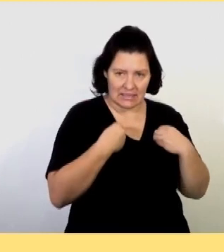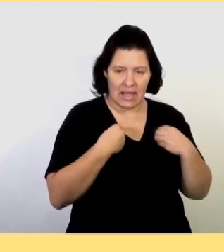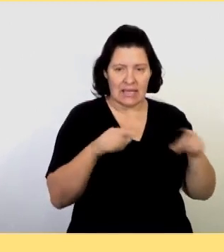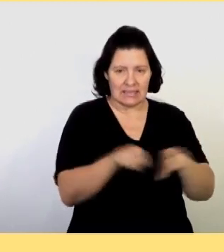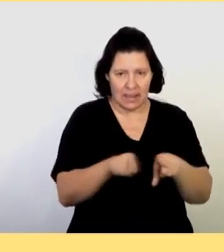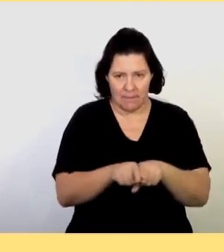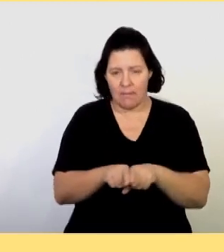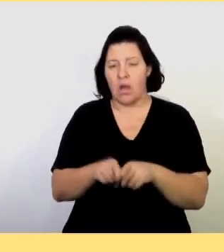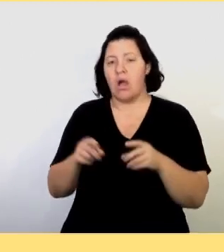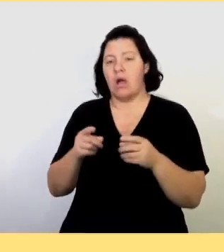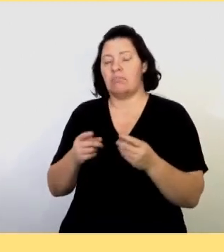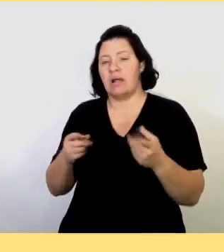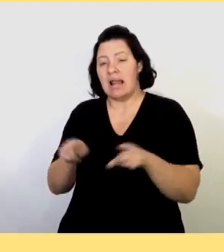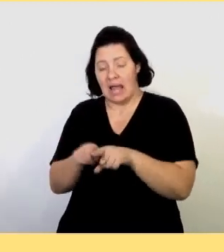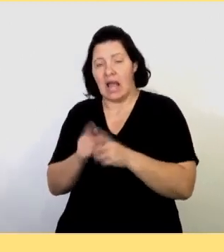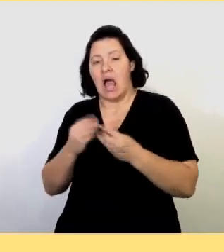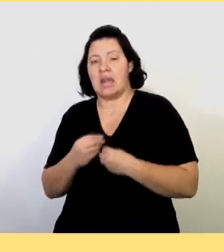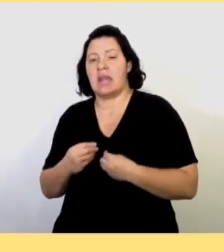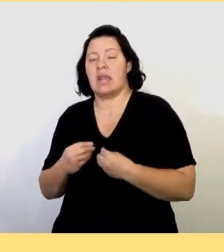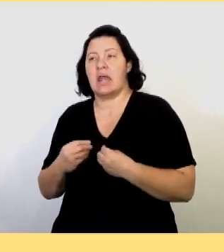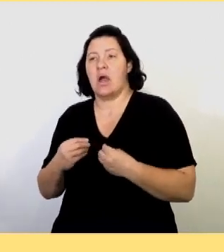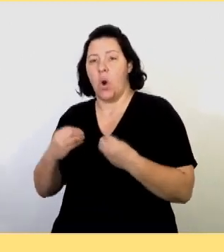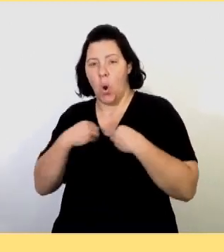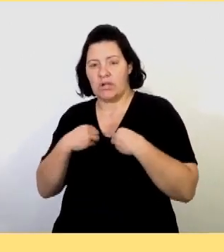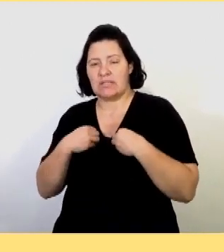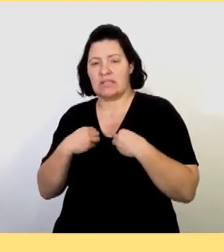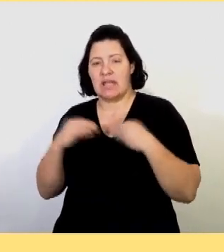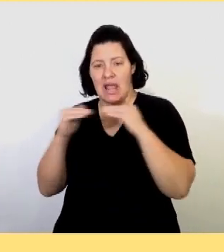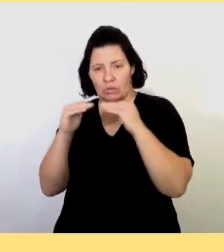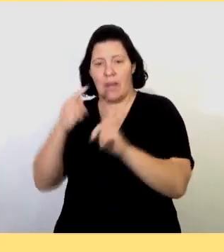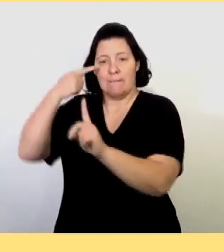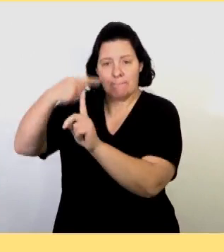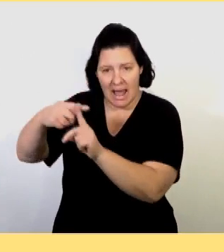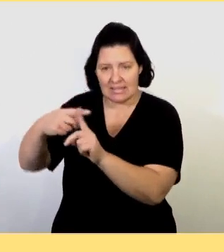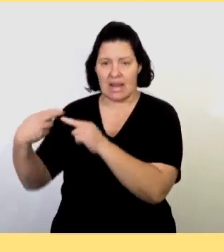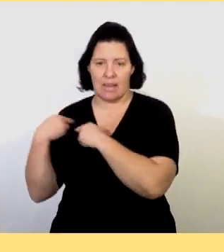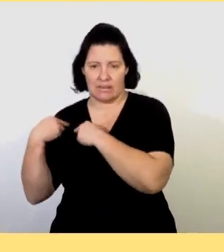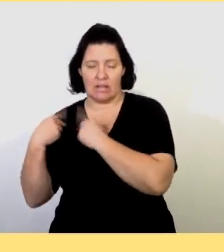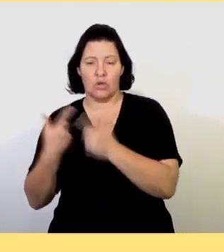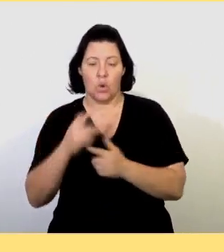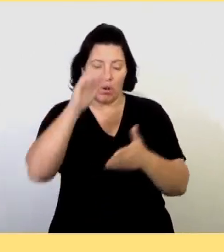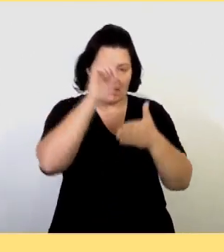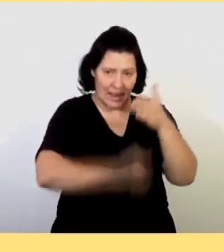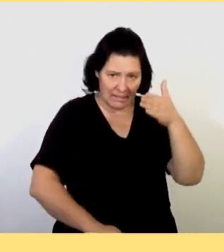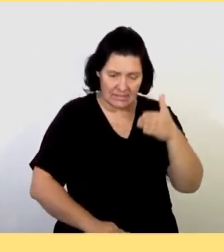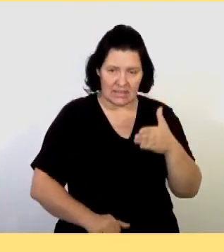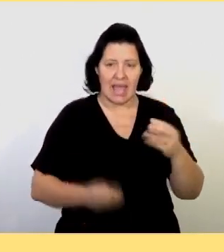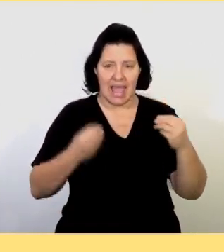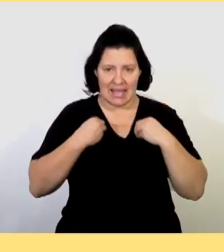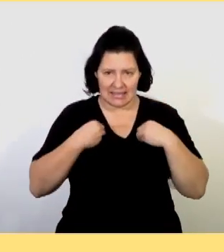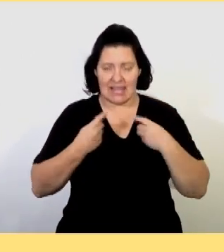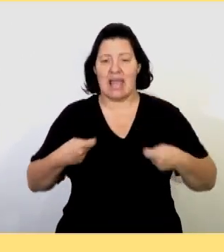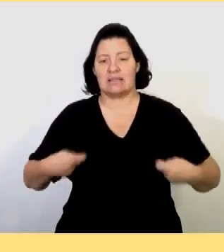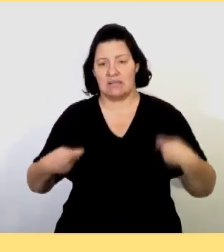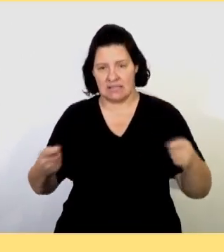owner's equity plus liabilities, all right? So remember that you debit your assets and